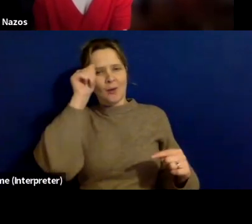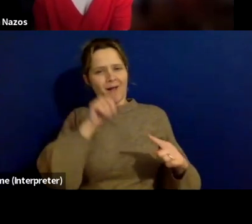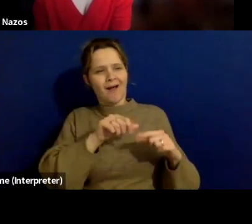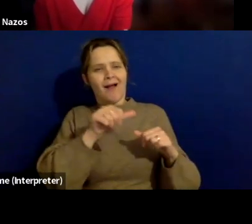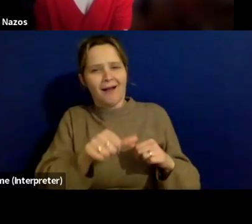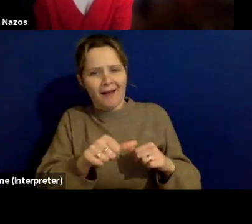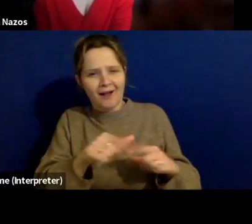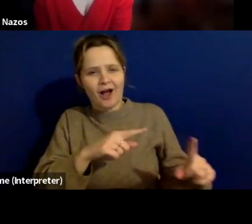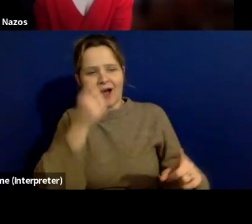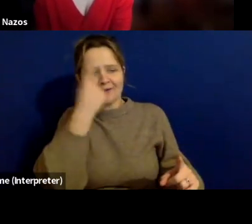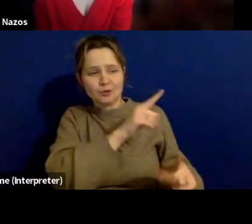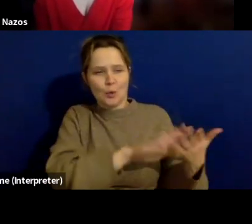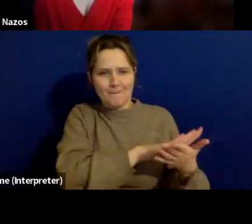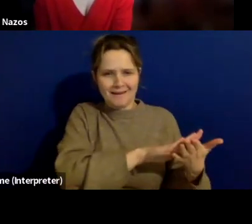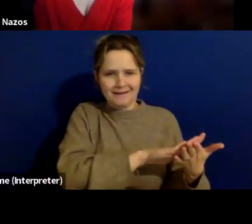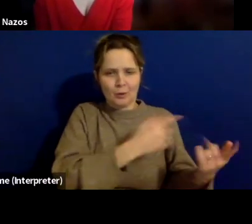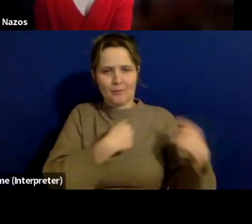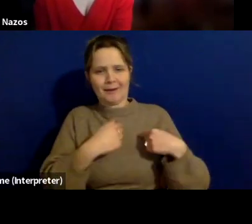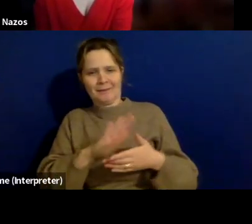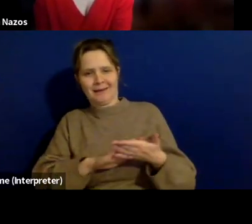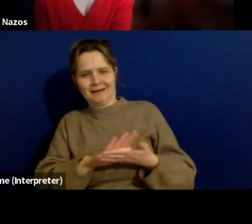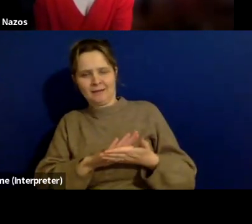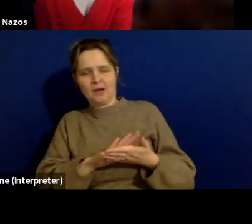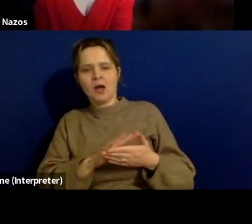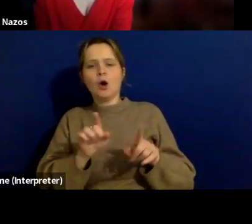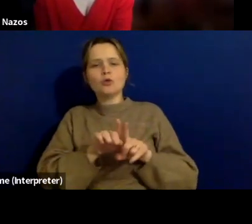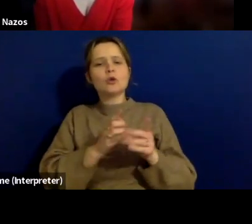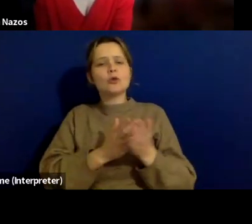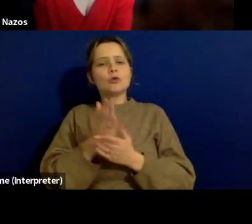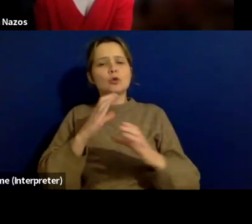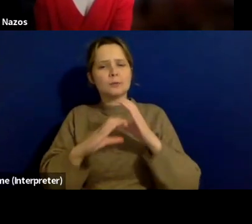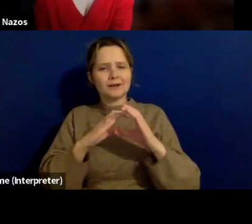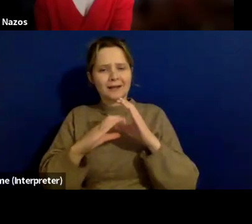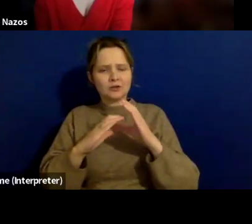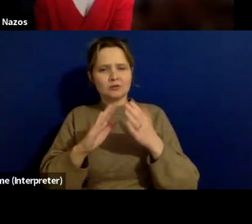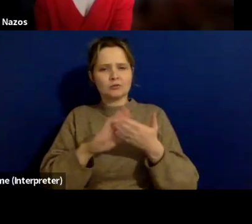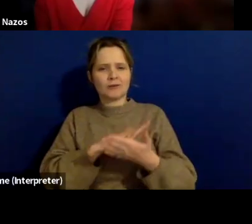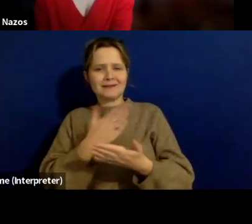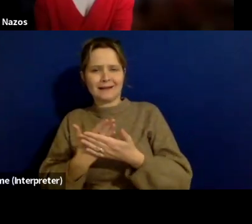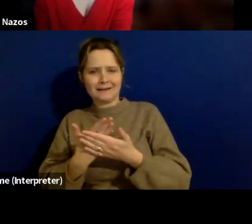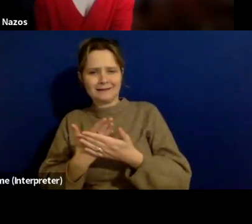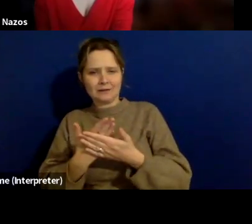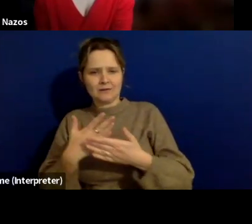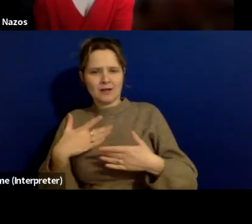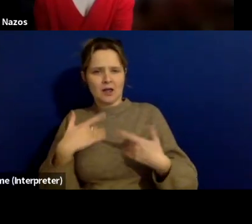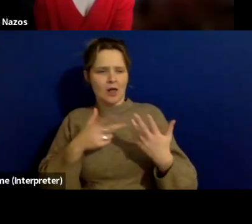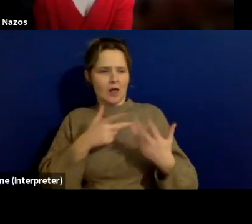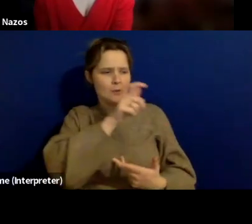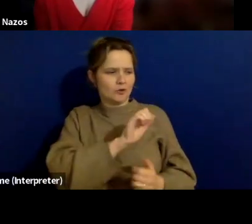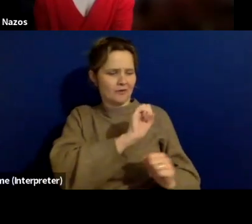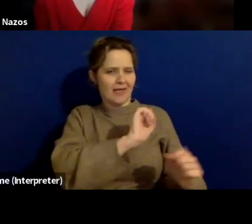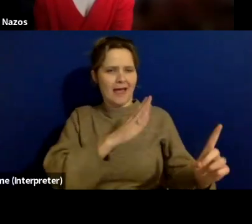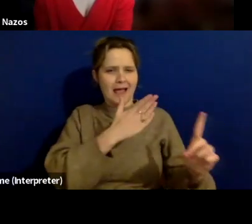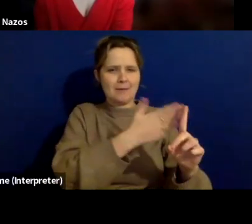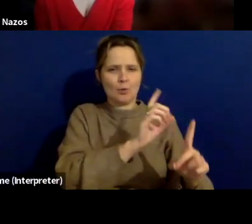meaning. But we do a form of translation in our communication as well, where we get a sense of what the others is reaching towards in the